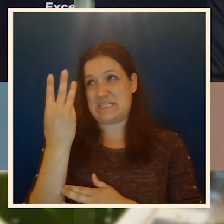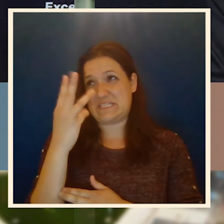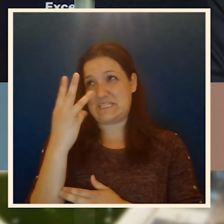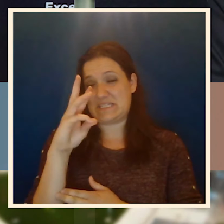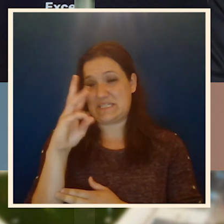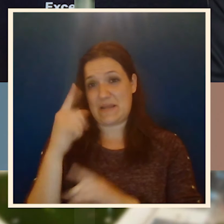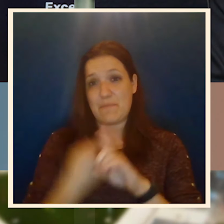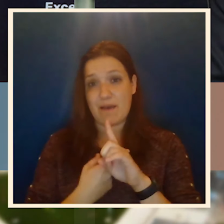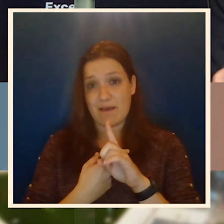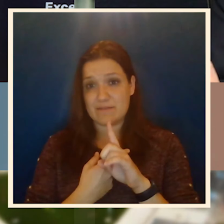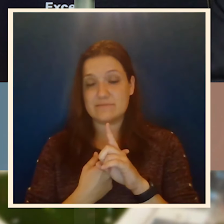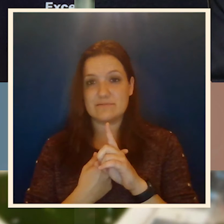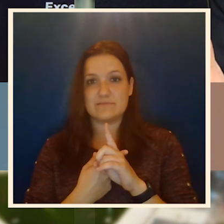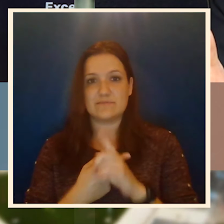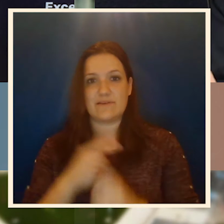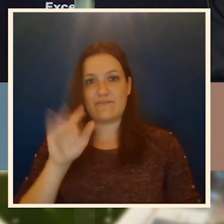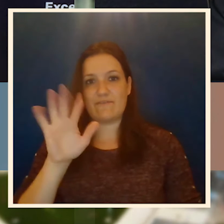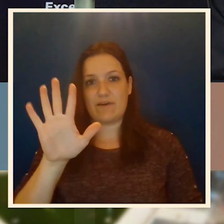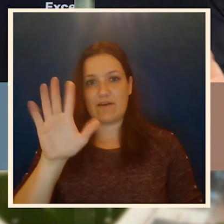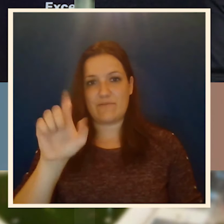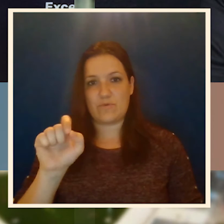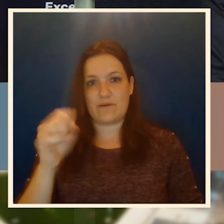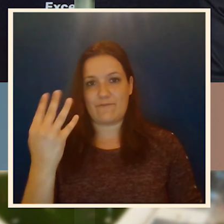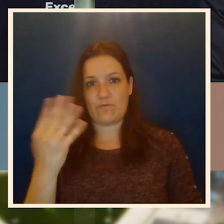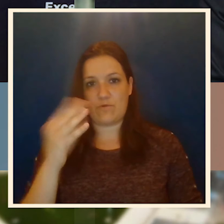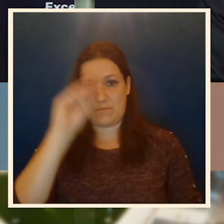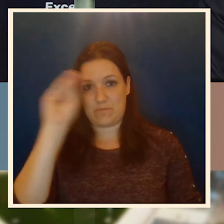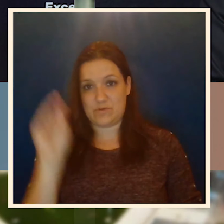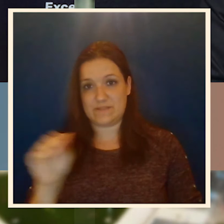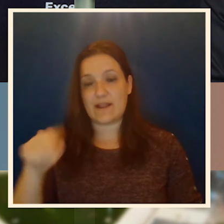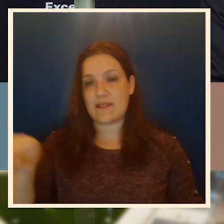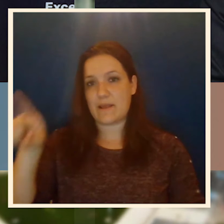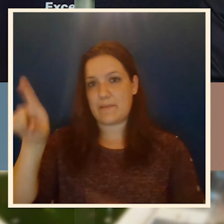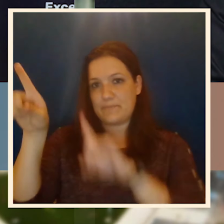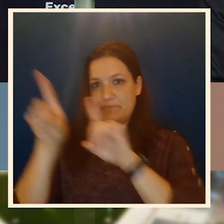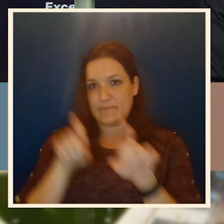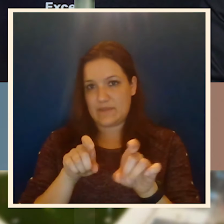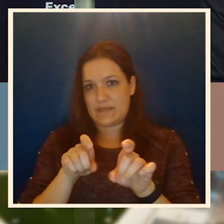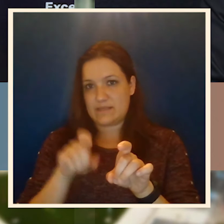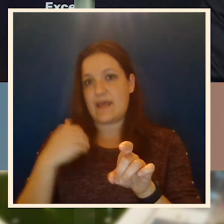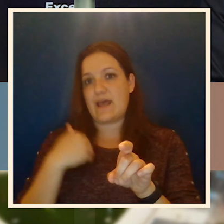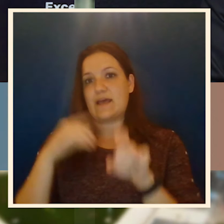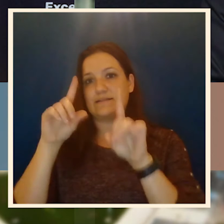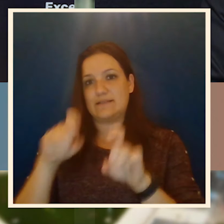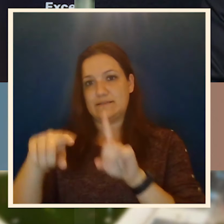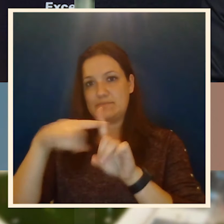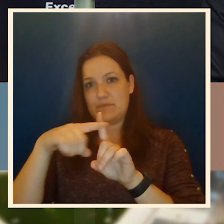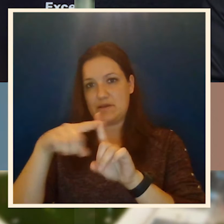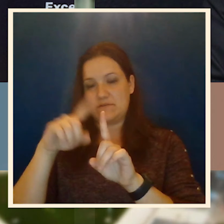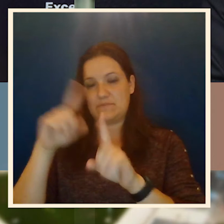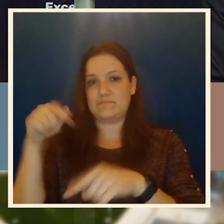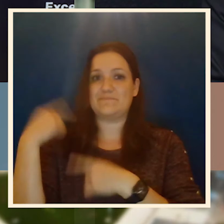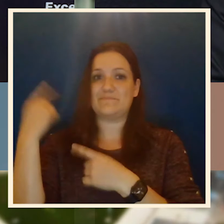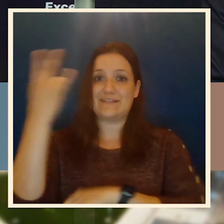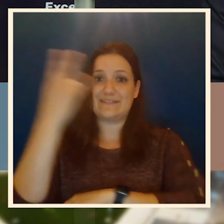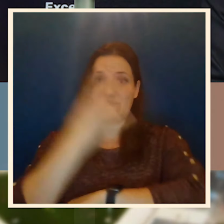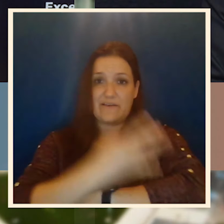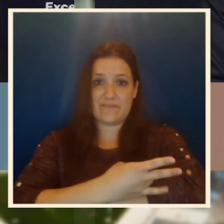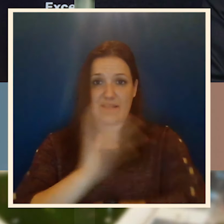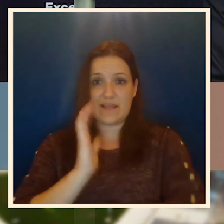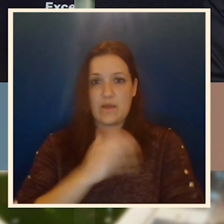So that through the 15, 16 months that we've been in this pandemic, 5.4% of those that